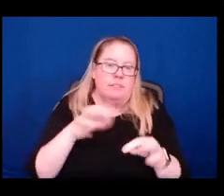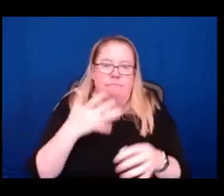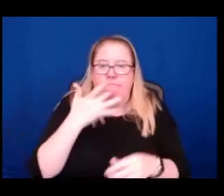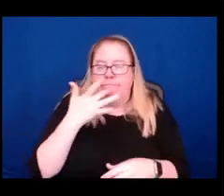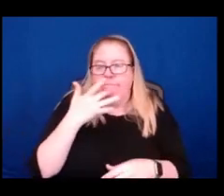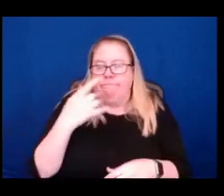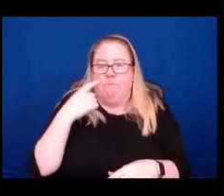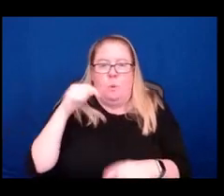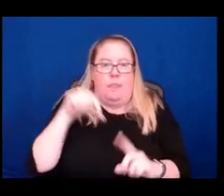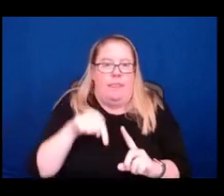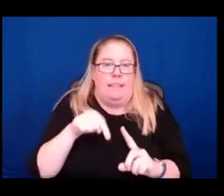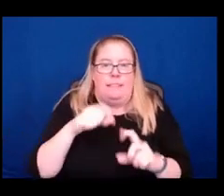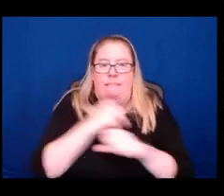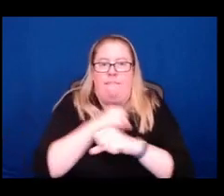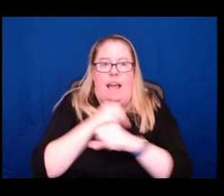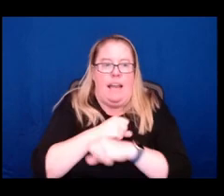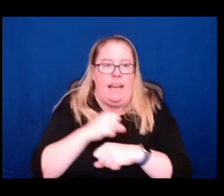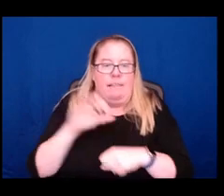fibroids.